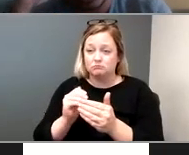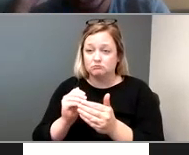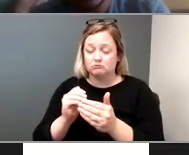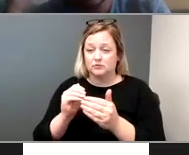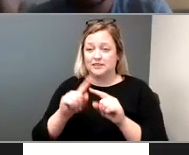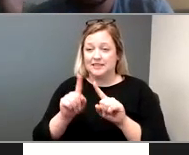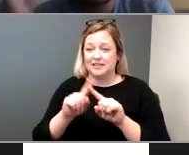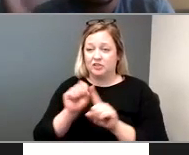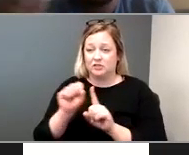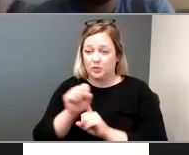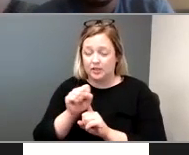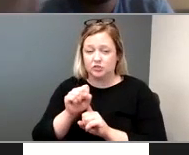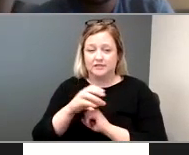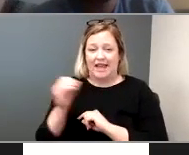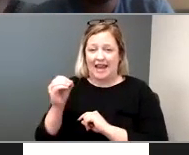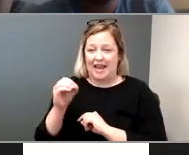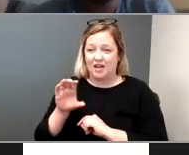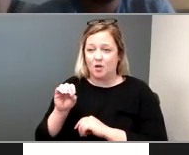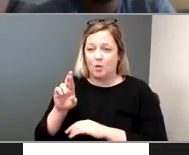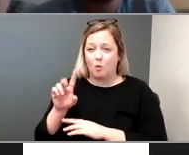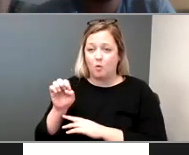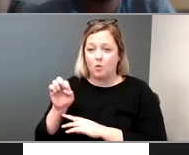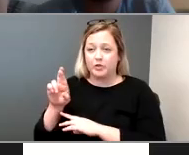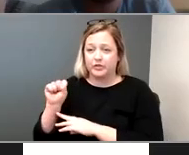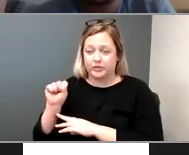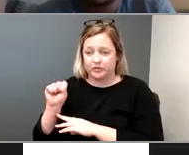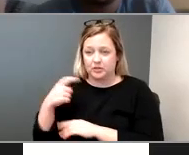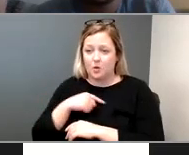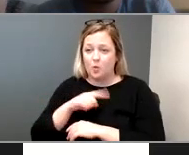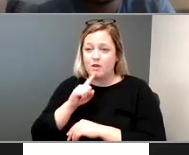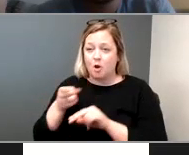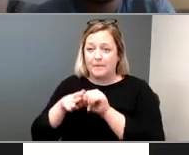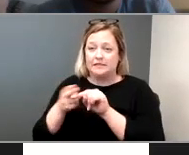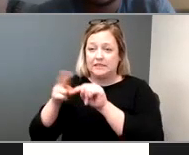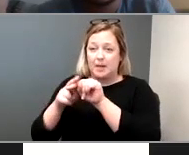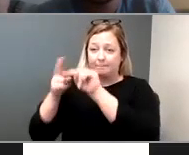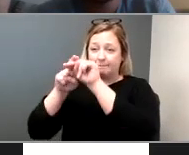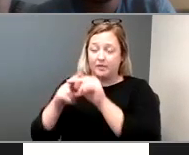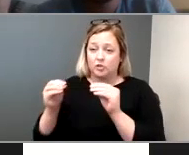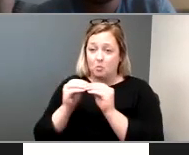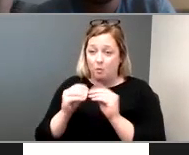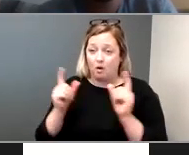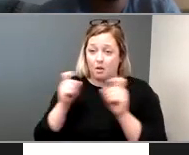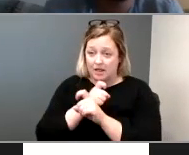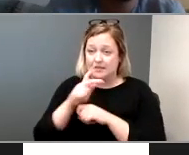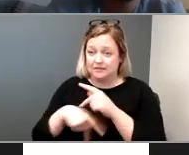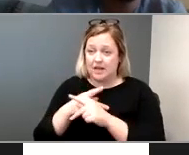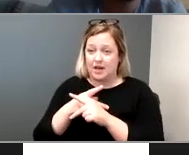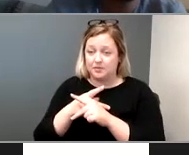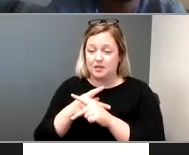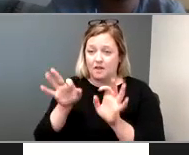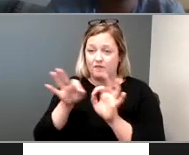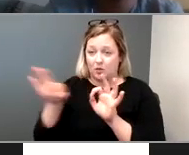of magnitudes. So we are basically building up to more and more complex possibilities of equations. So here we see that